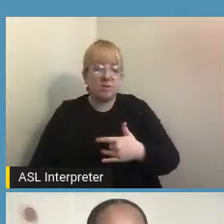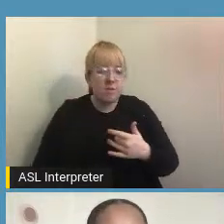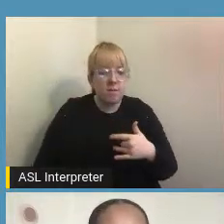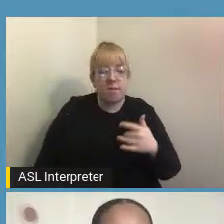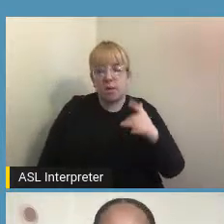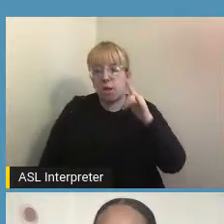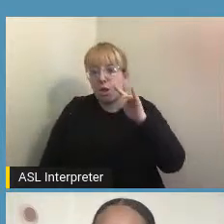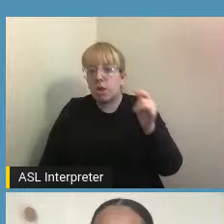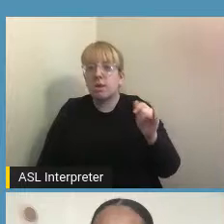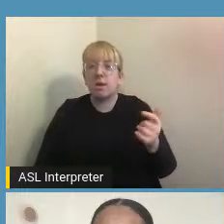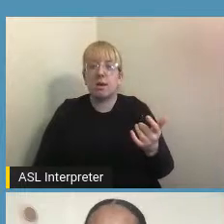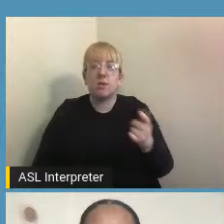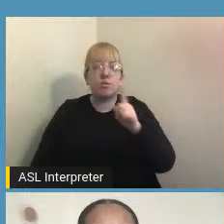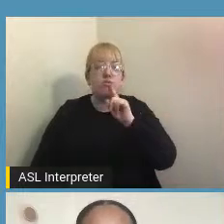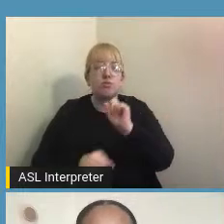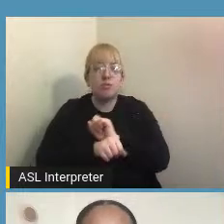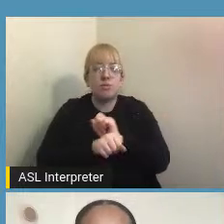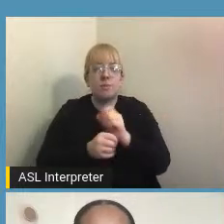piece.